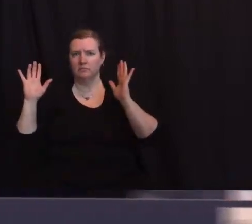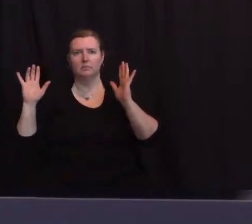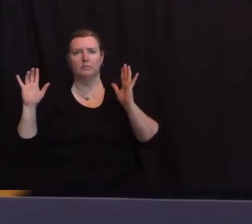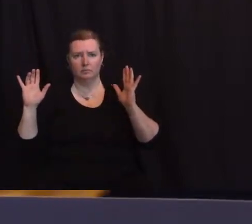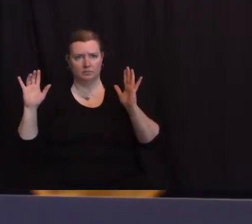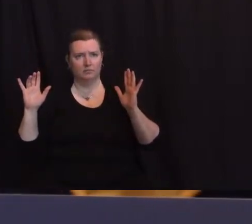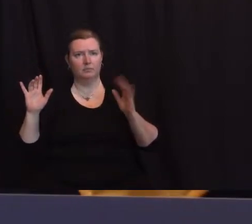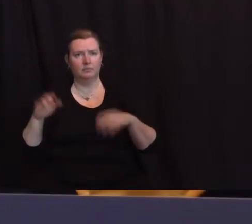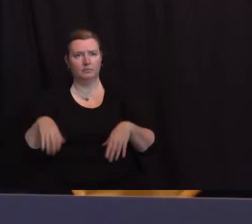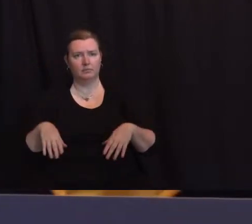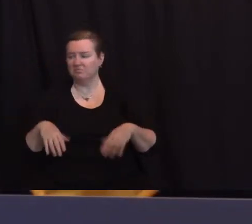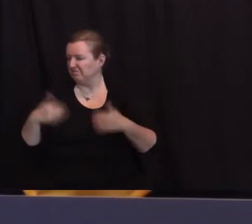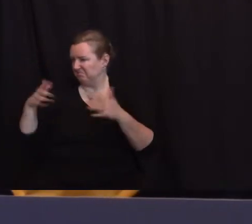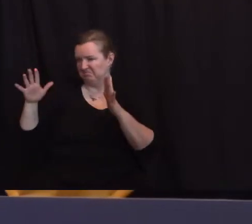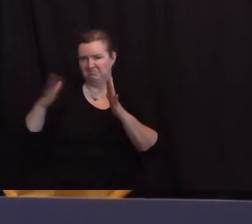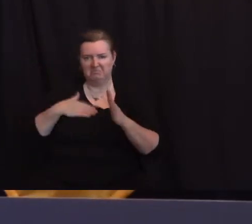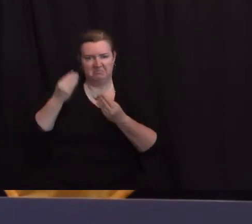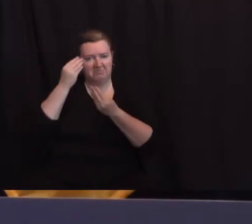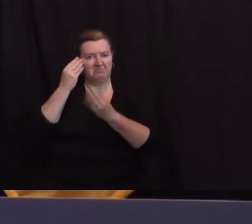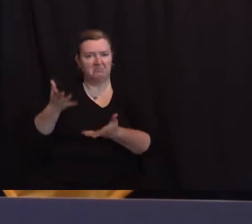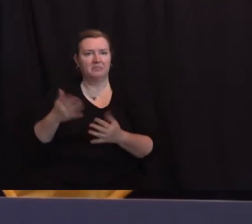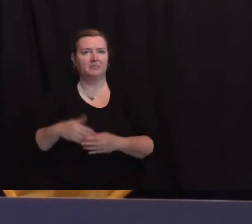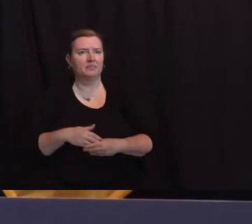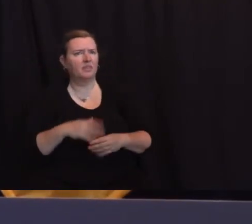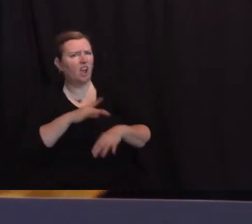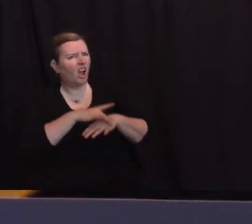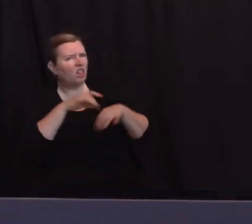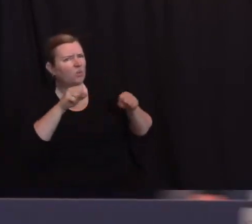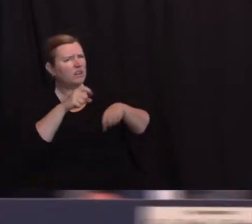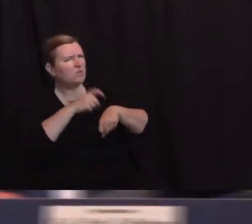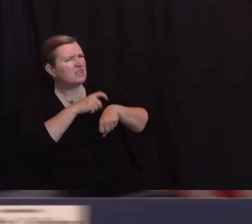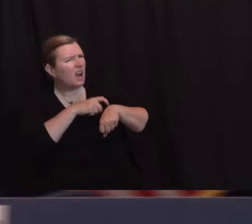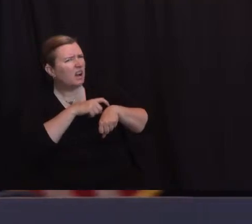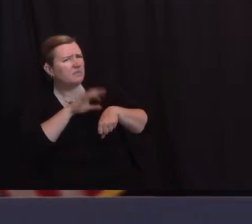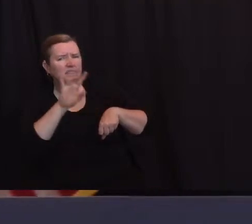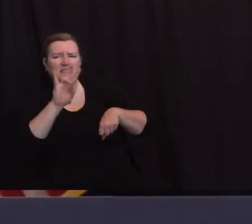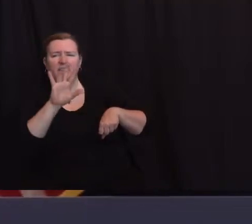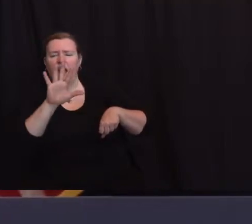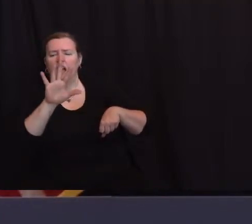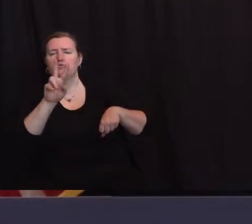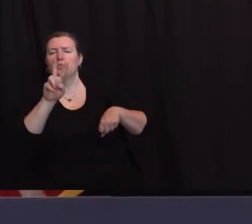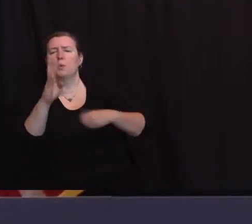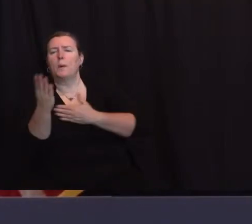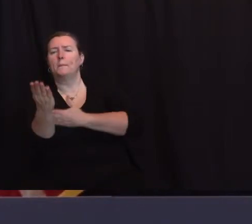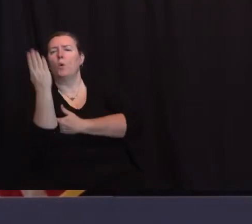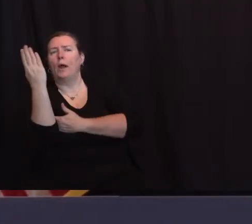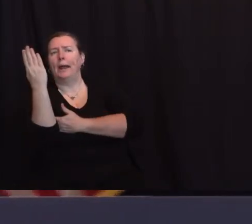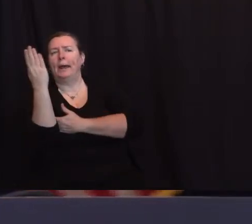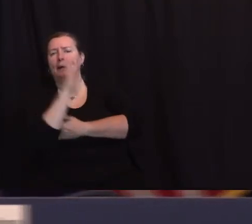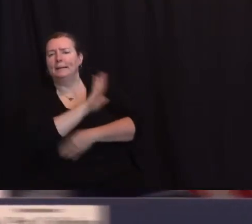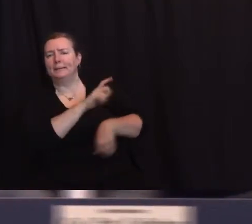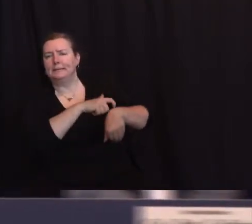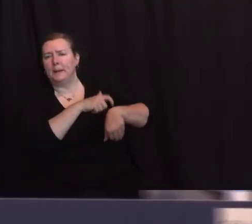you. Pat, what time did the earthquake hit, did you say? 7:52 this morning, exactly. Yeah. Okay.